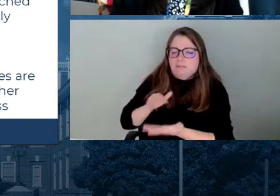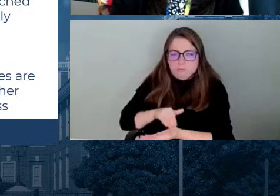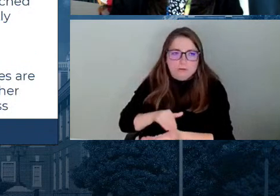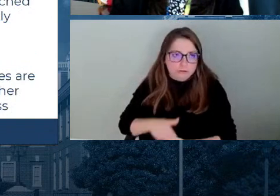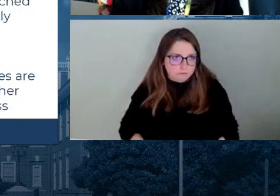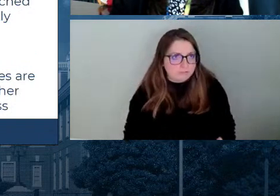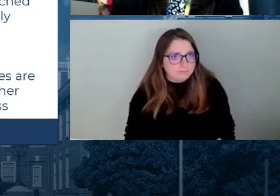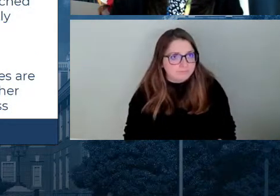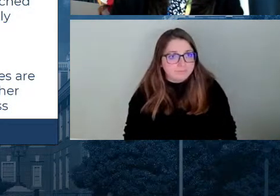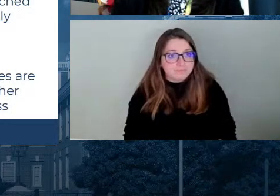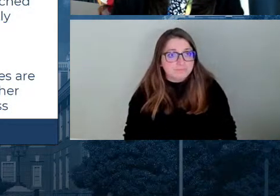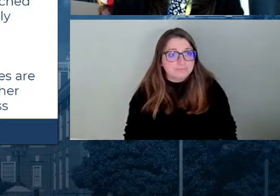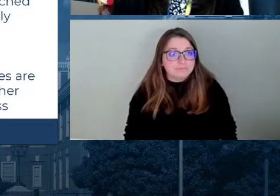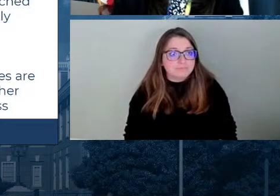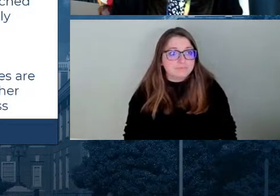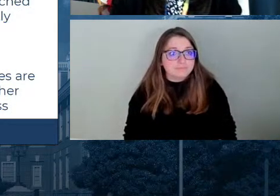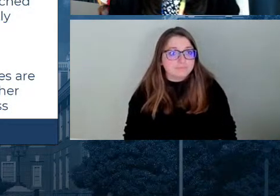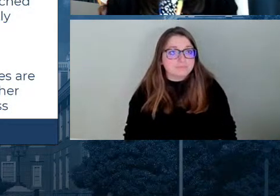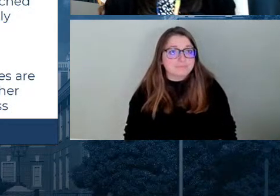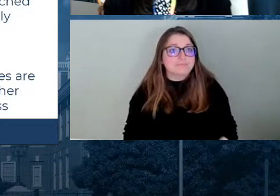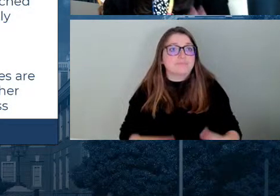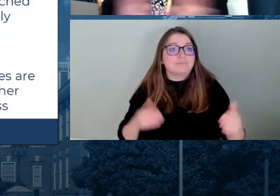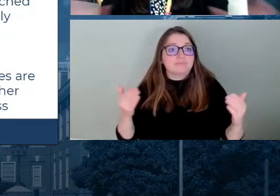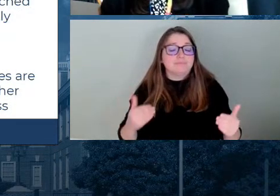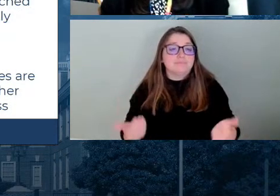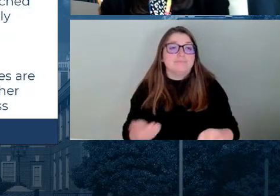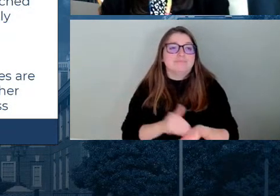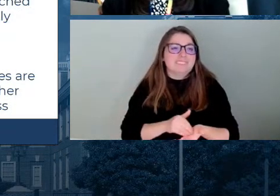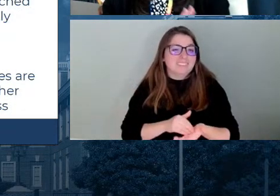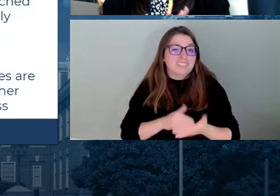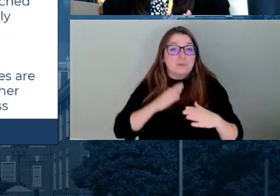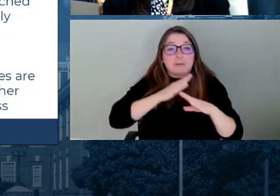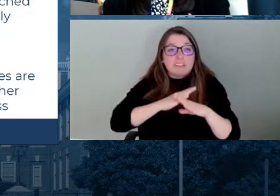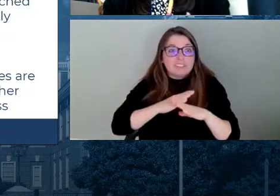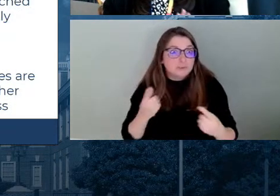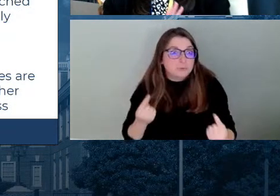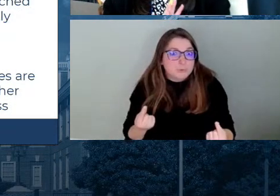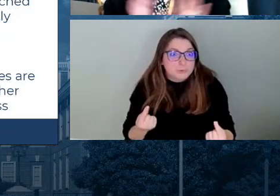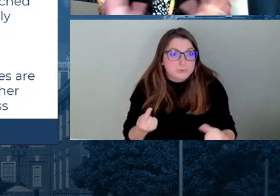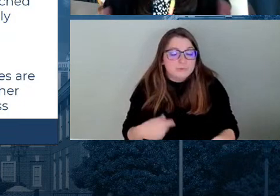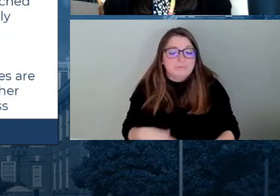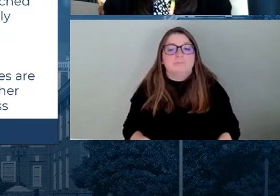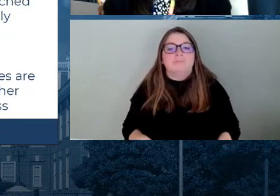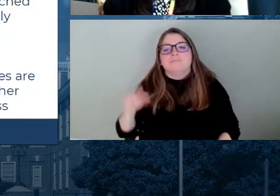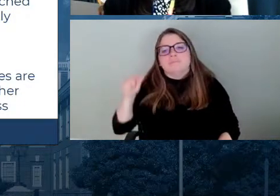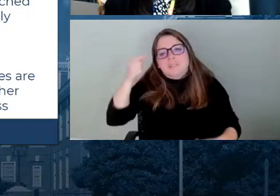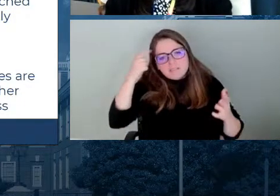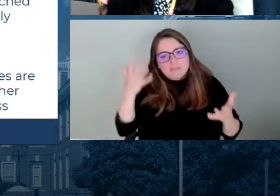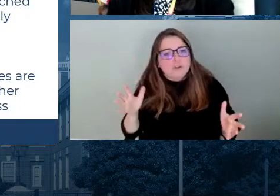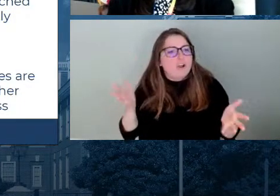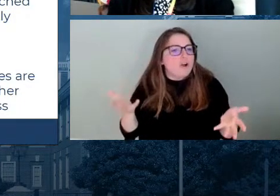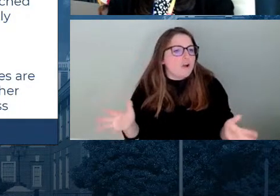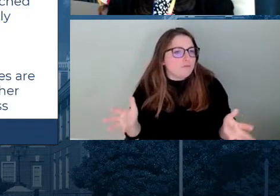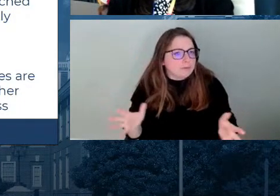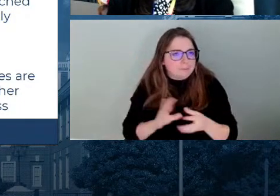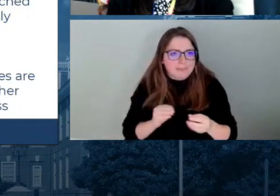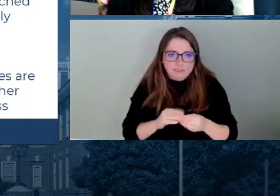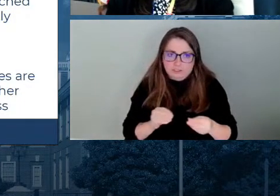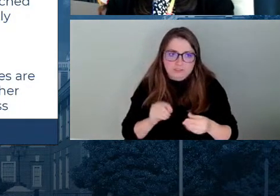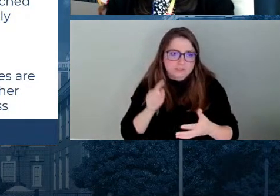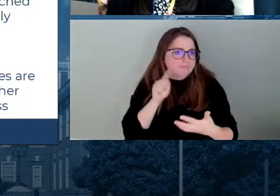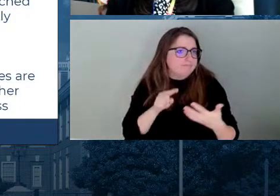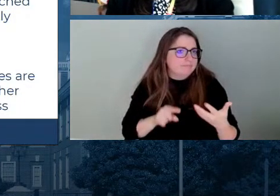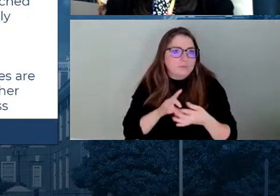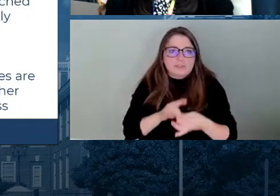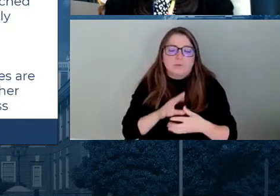Again, as we, and I want to be clear, this is prevention, as the governor mentioned, really around all of these respiratory